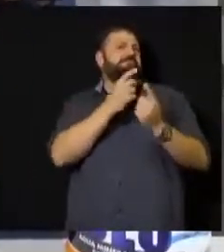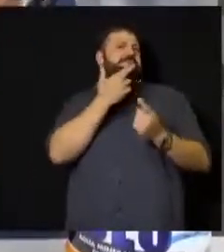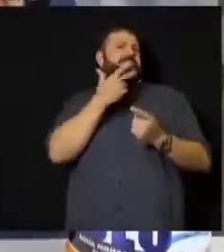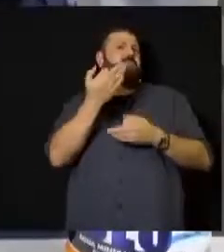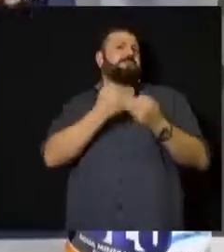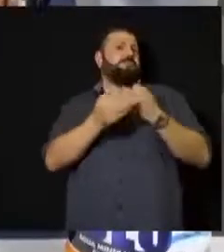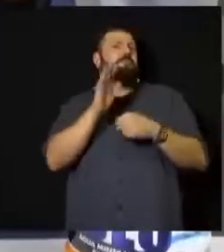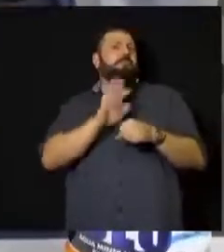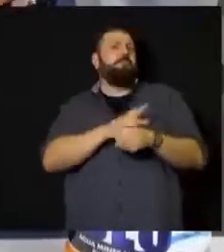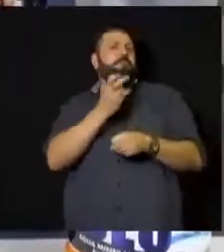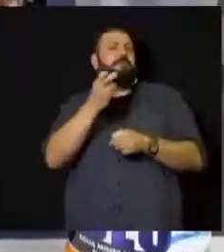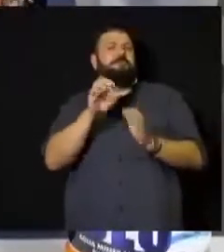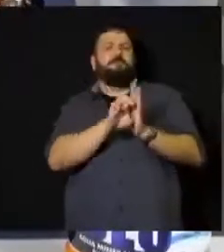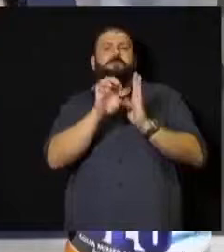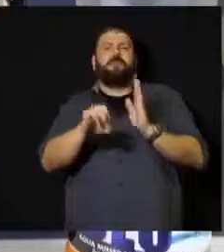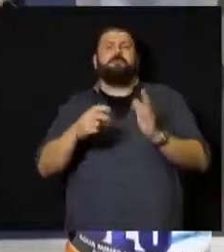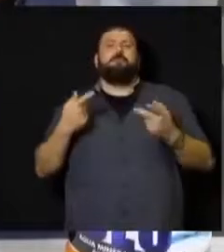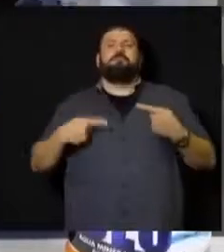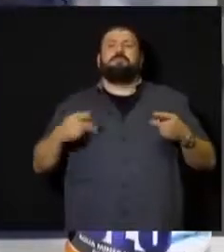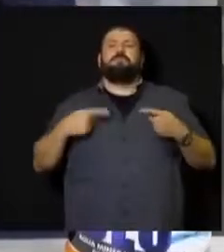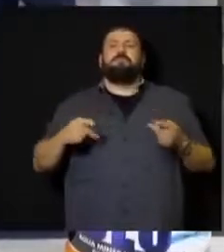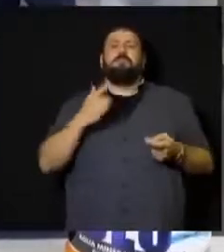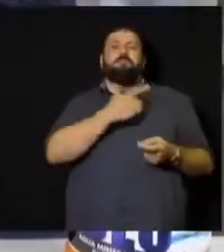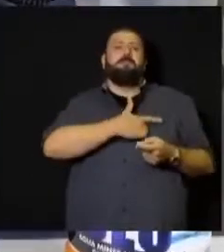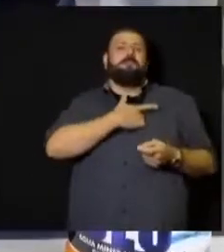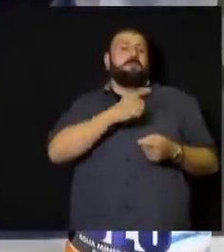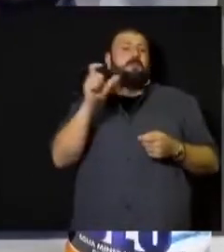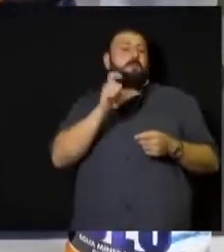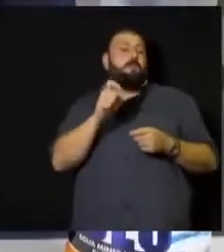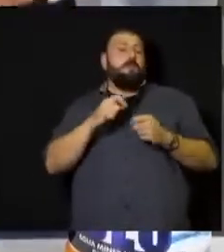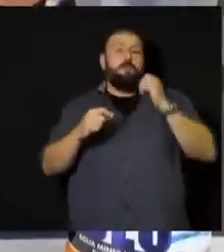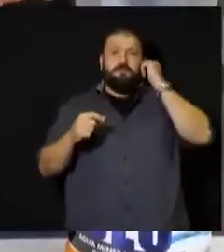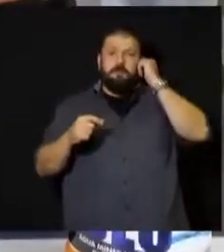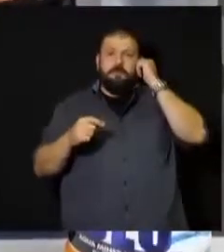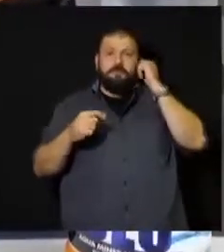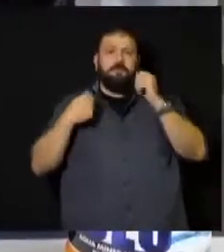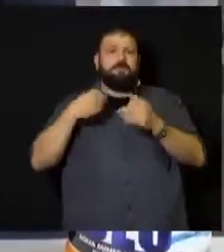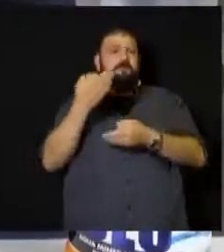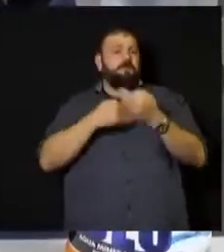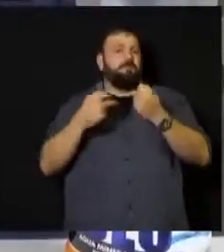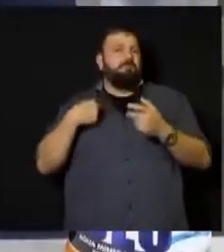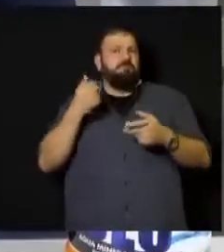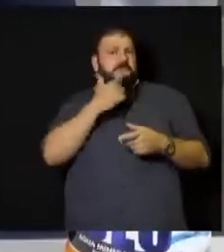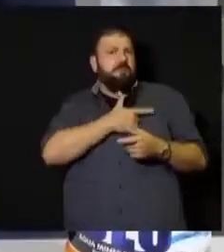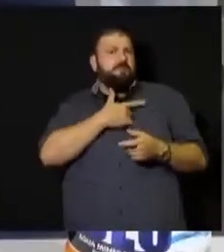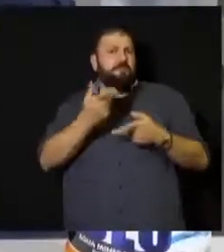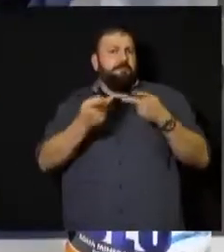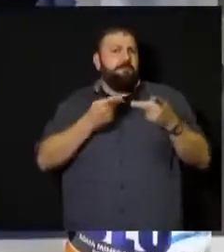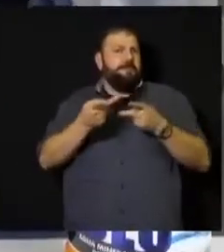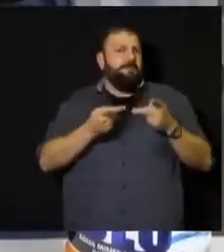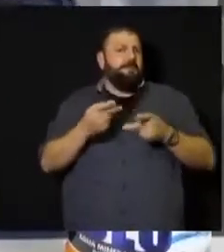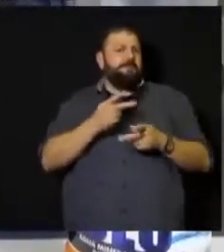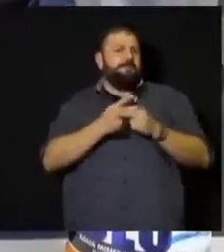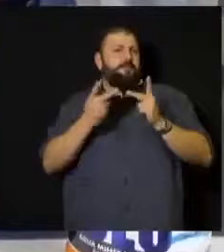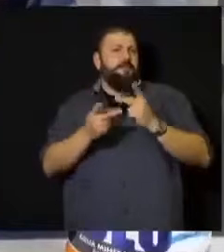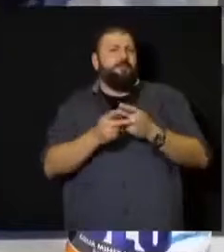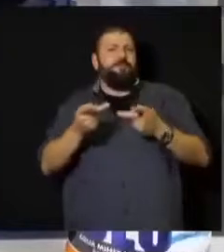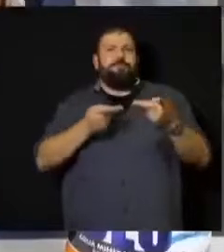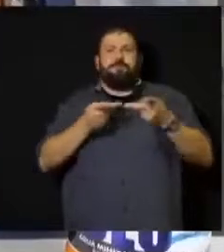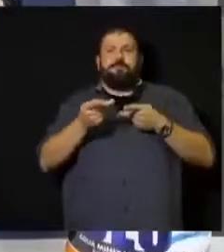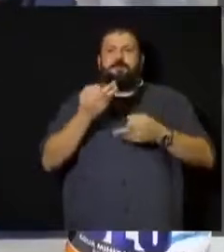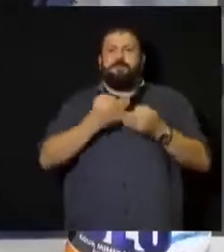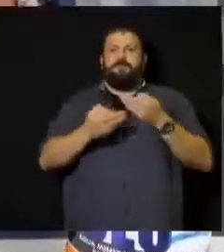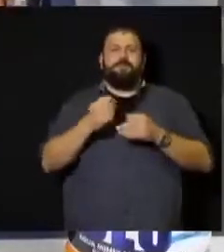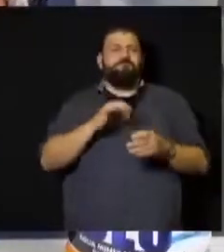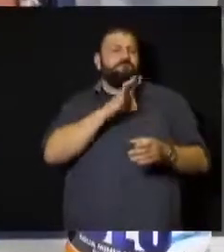a person face-to-face approach is spectacular. Of course, I love to prepare products and not only give them